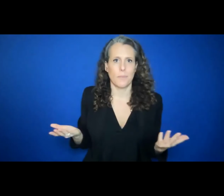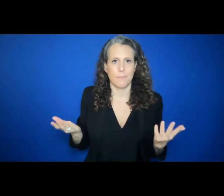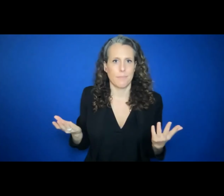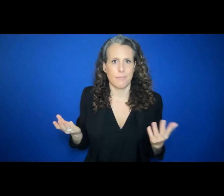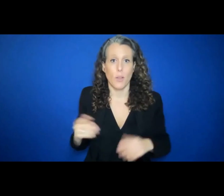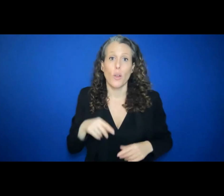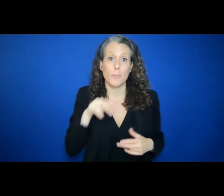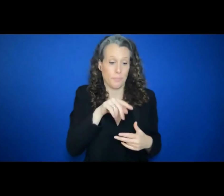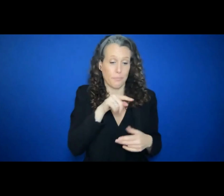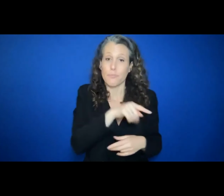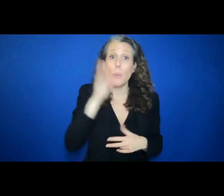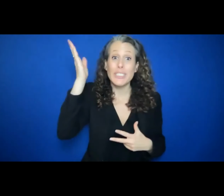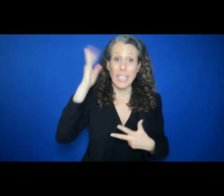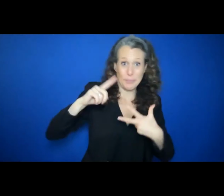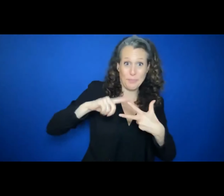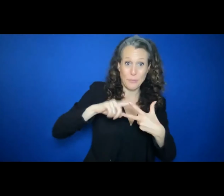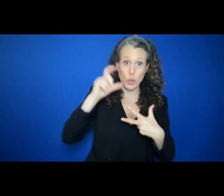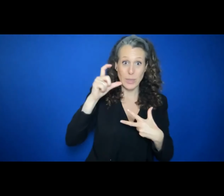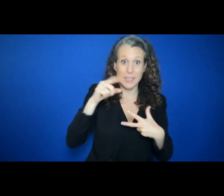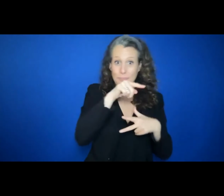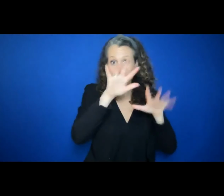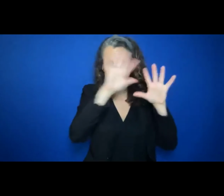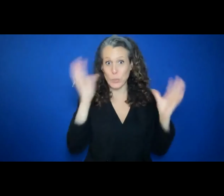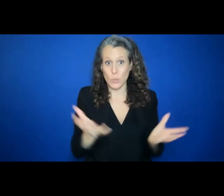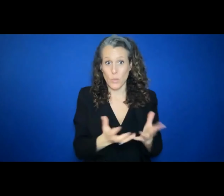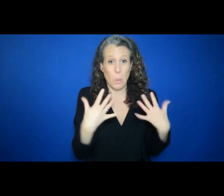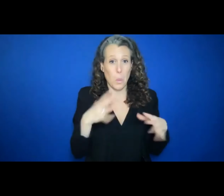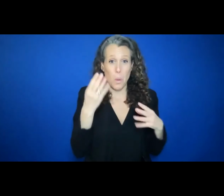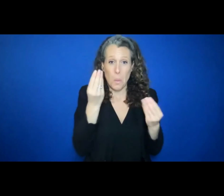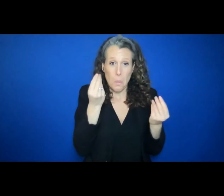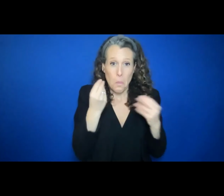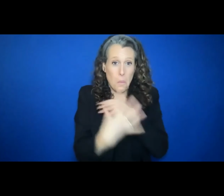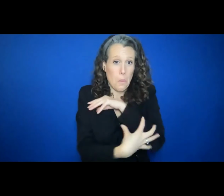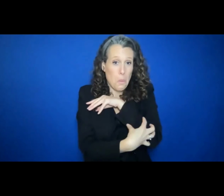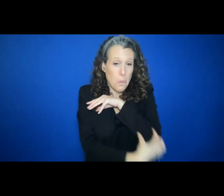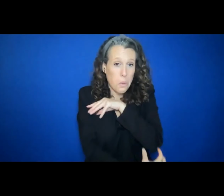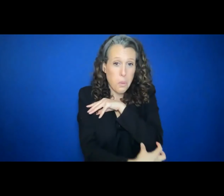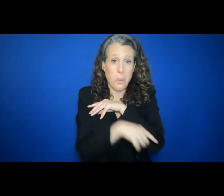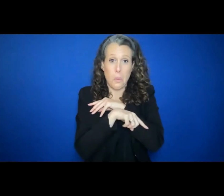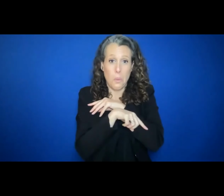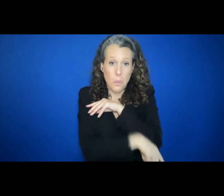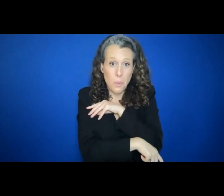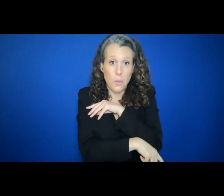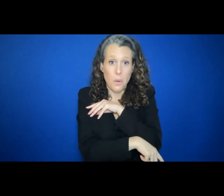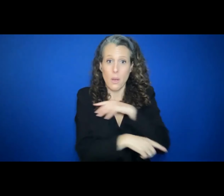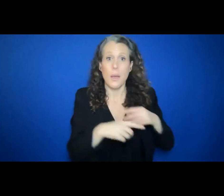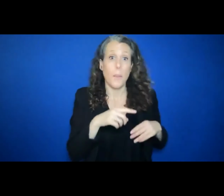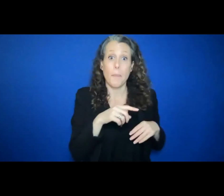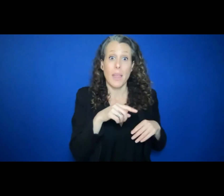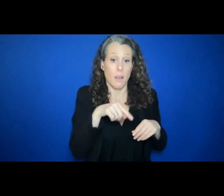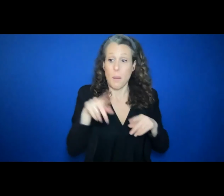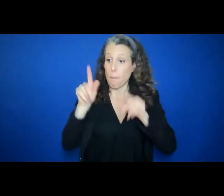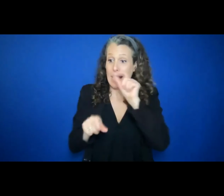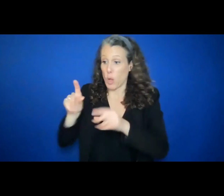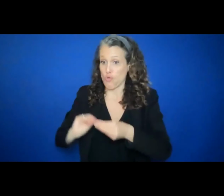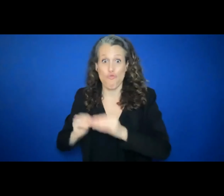world, where profound poverty, people living in profound poverty, who have low commercial value,